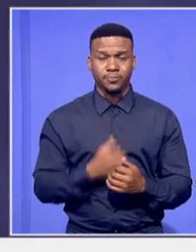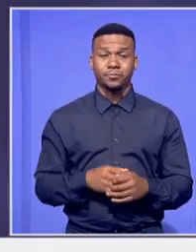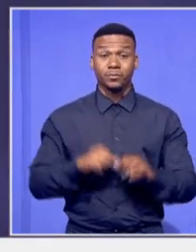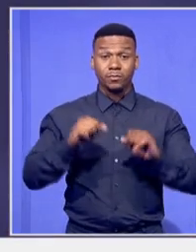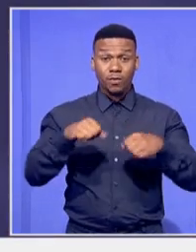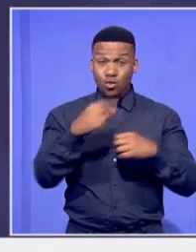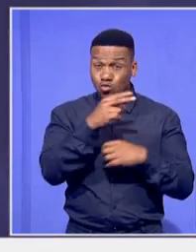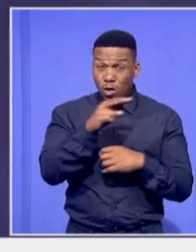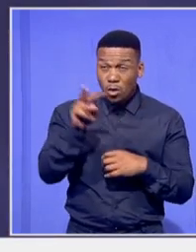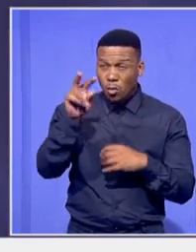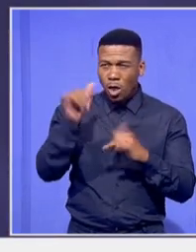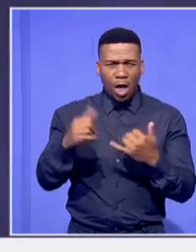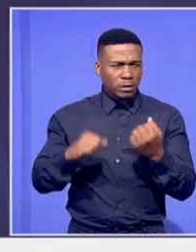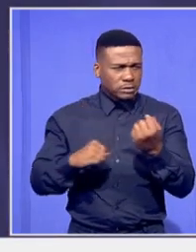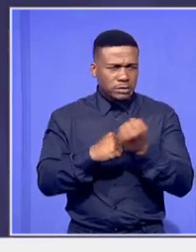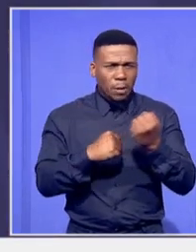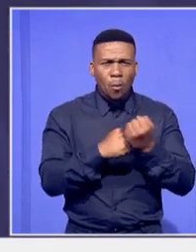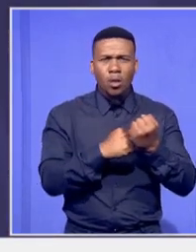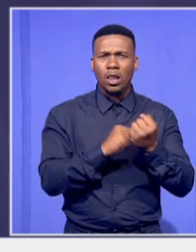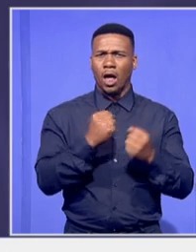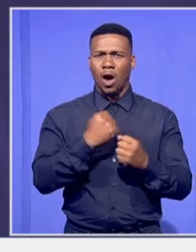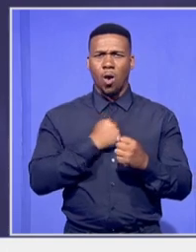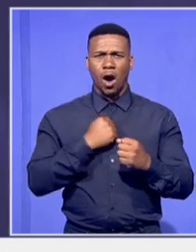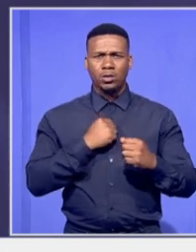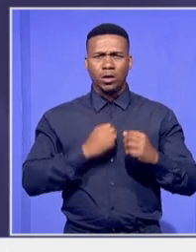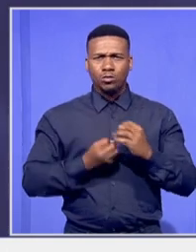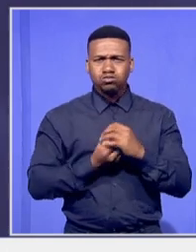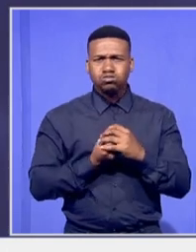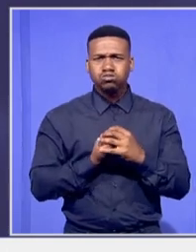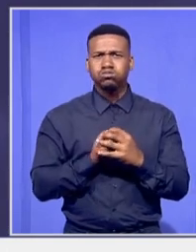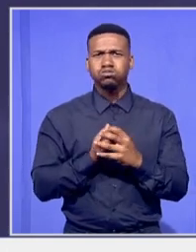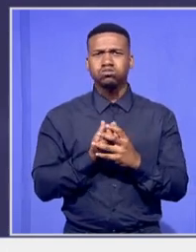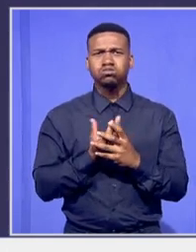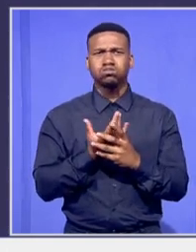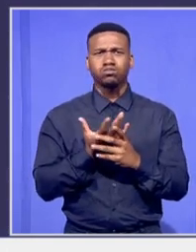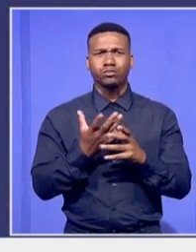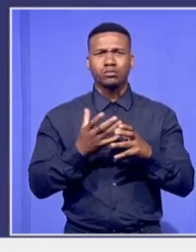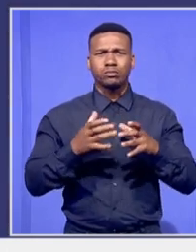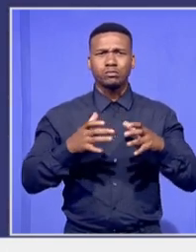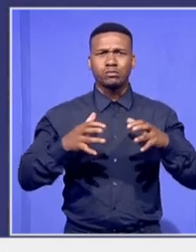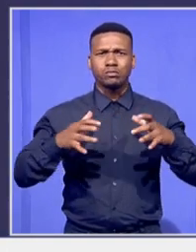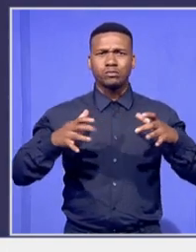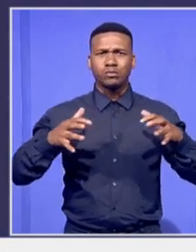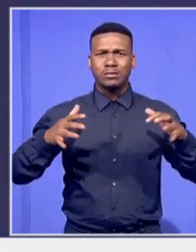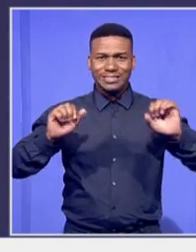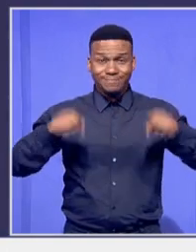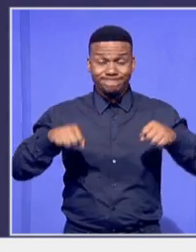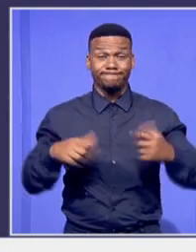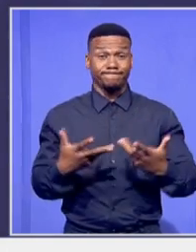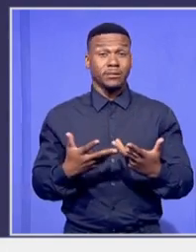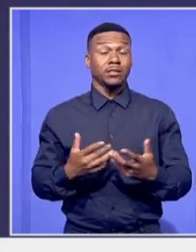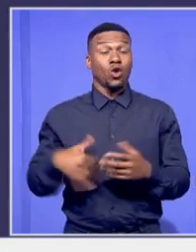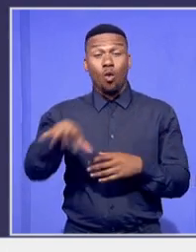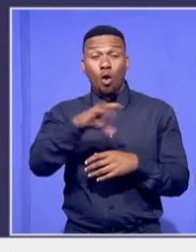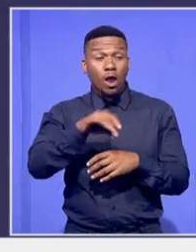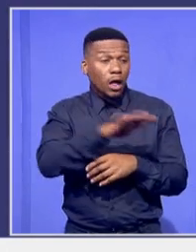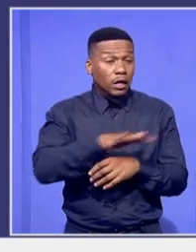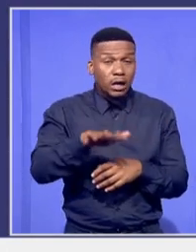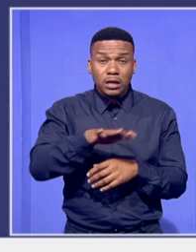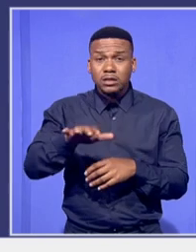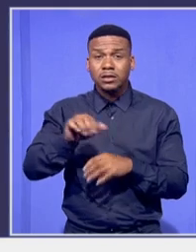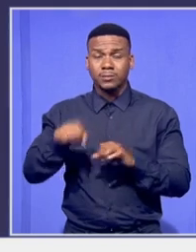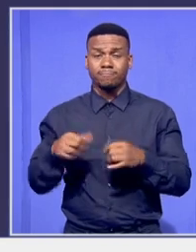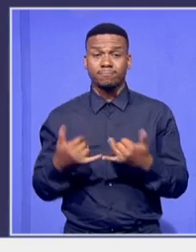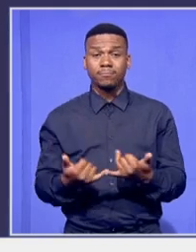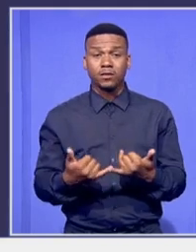swells and grows in all communities and in the polls. When the Social Research Foundation measured